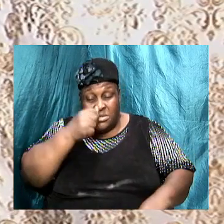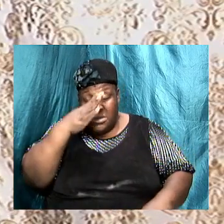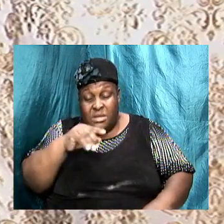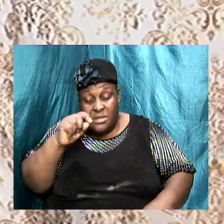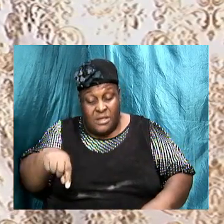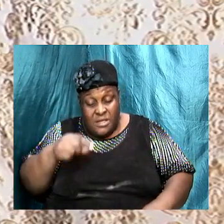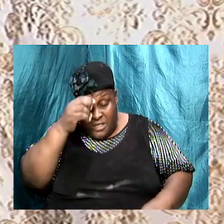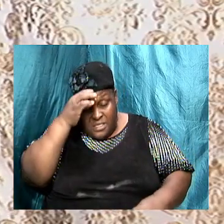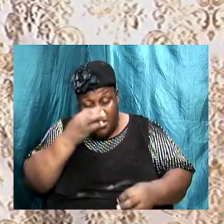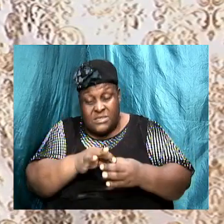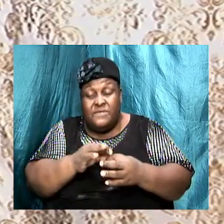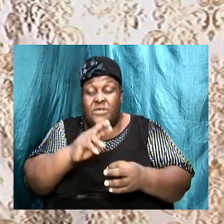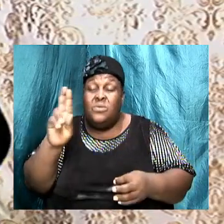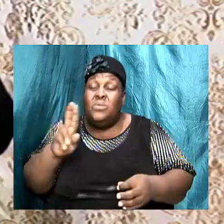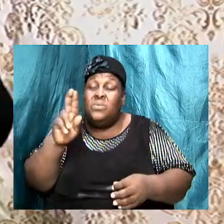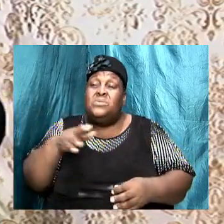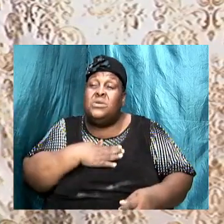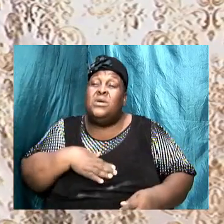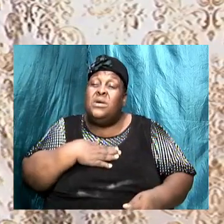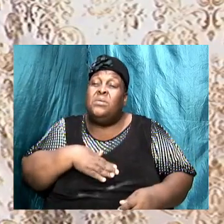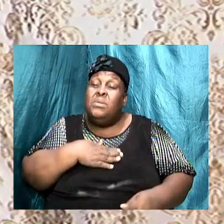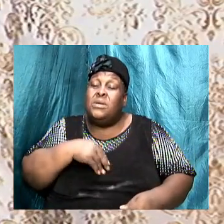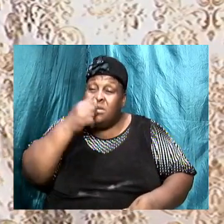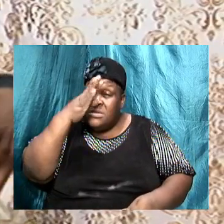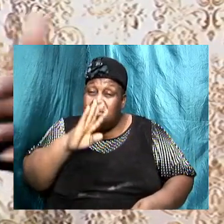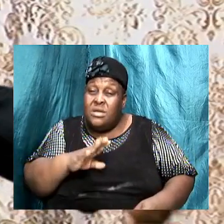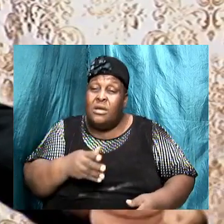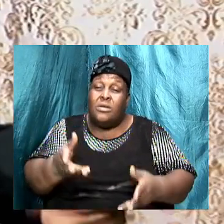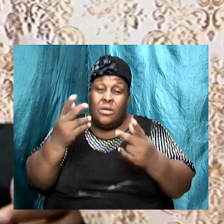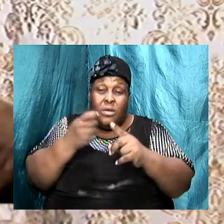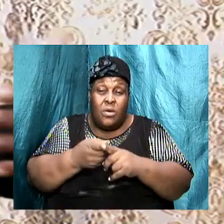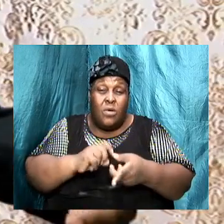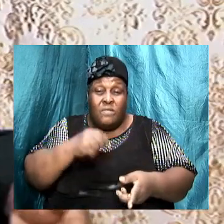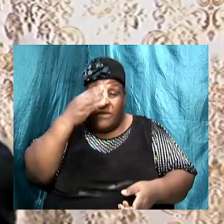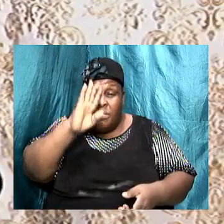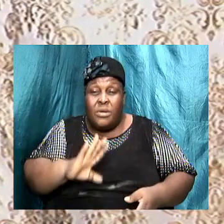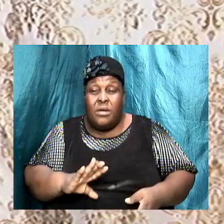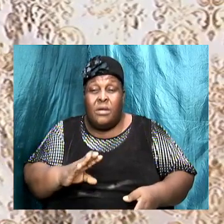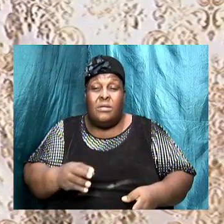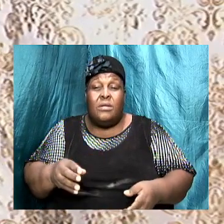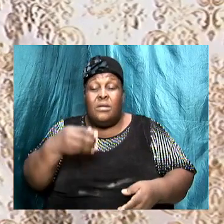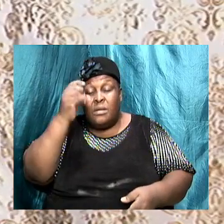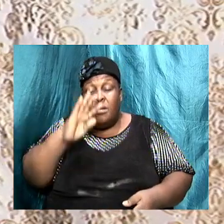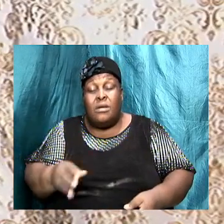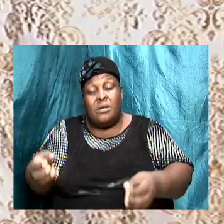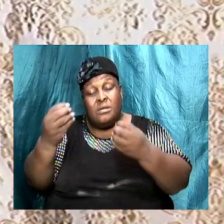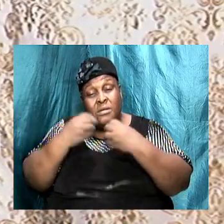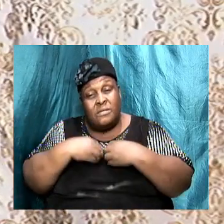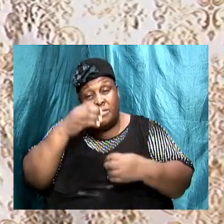faith that we use to please God comes from God. God gave it to us. God gave us faith.